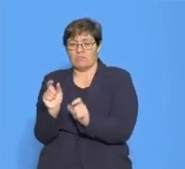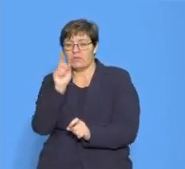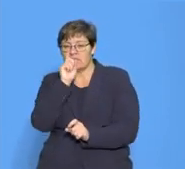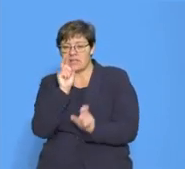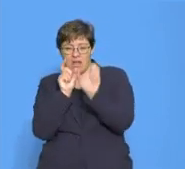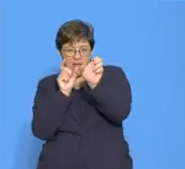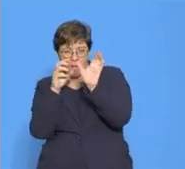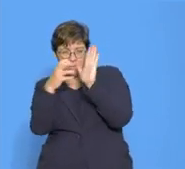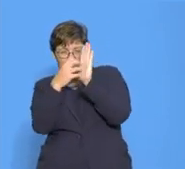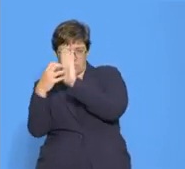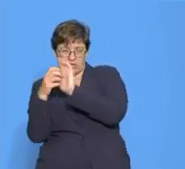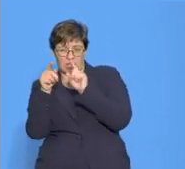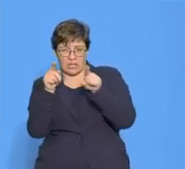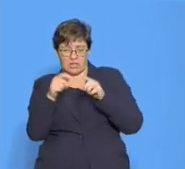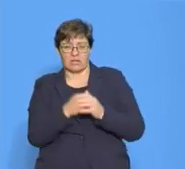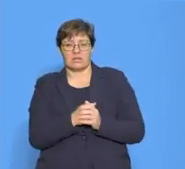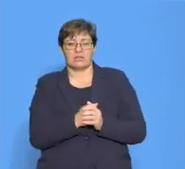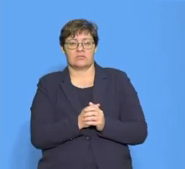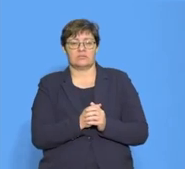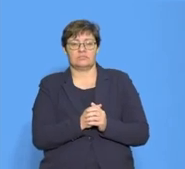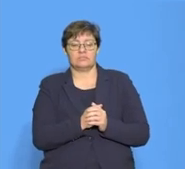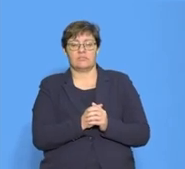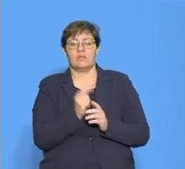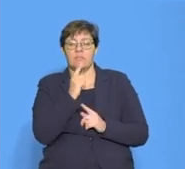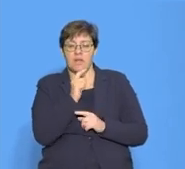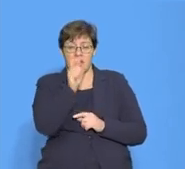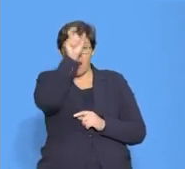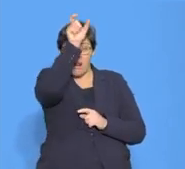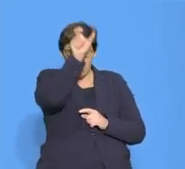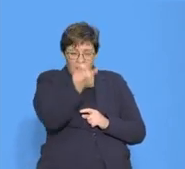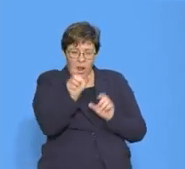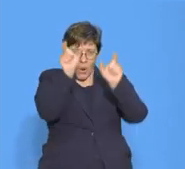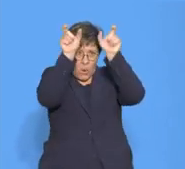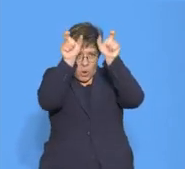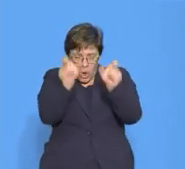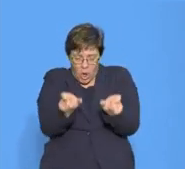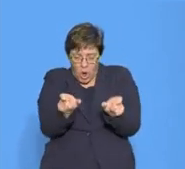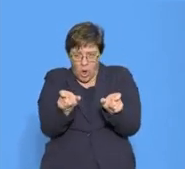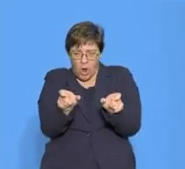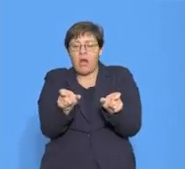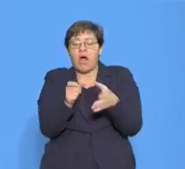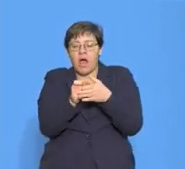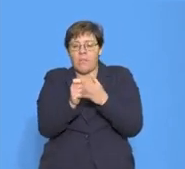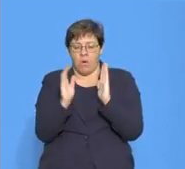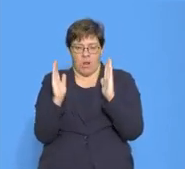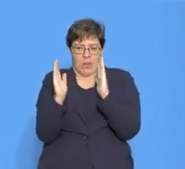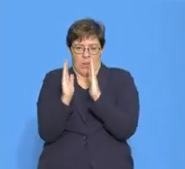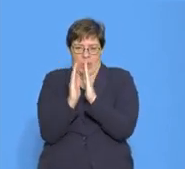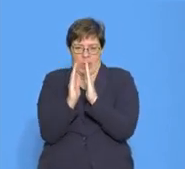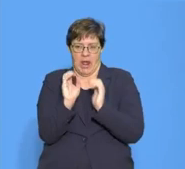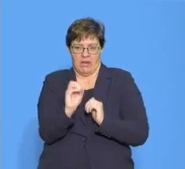being long and narrow. So if you have a look at the first two diagrams here, you can see we've got a very